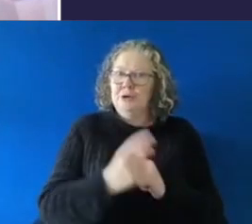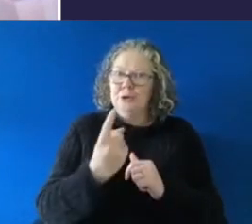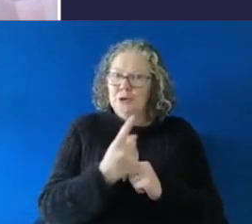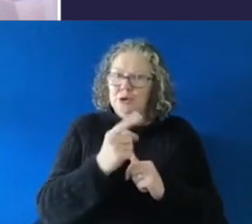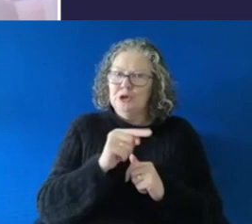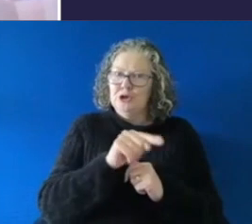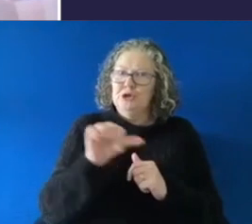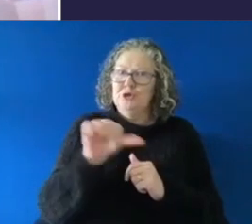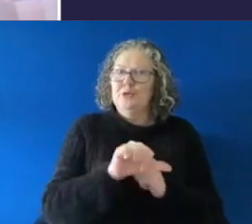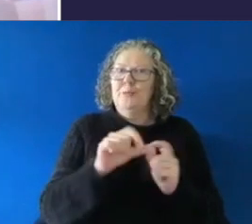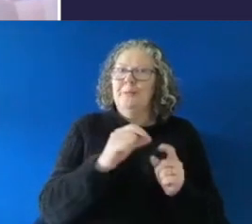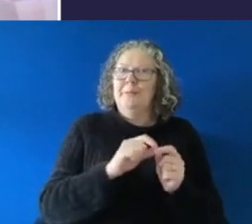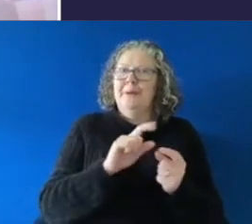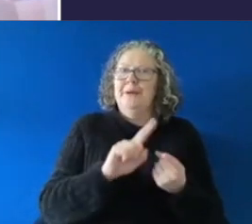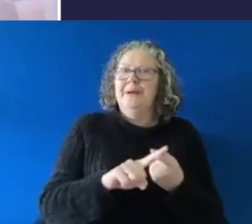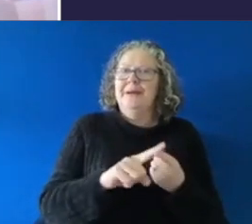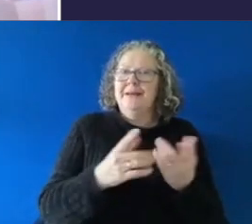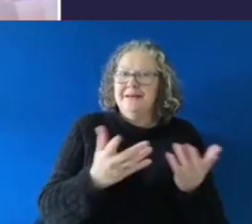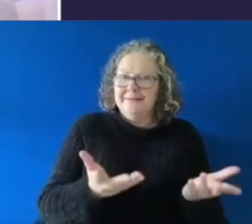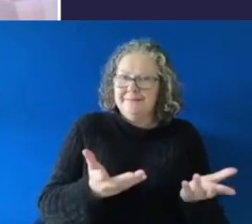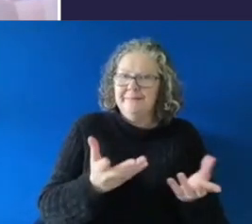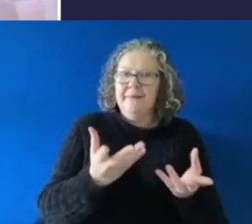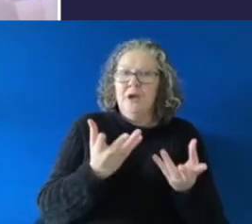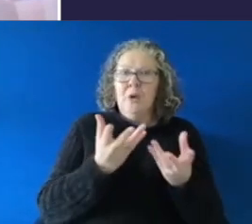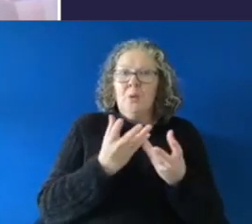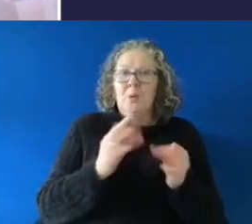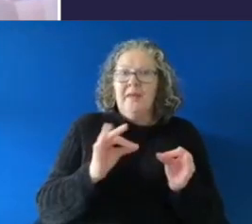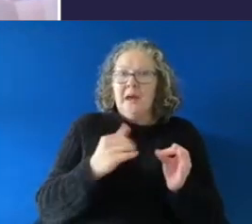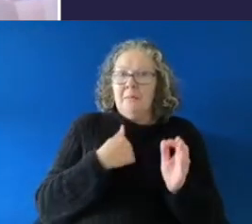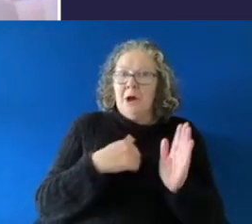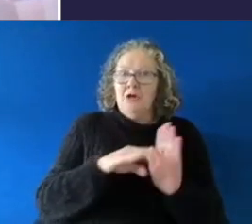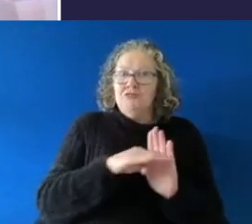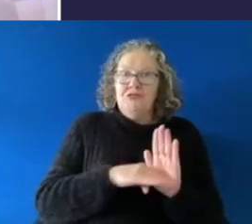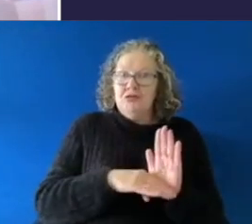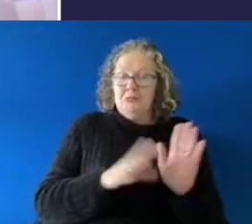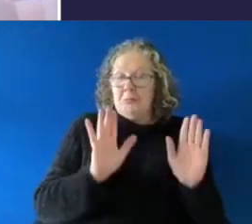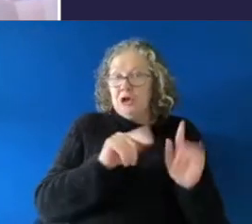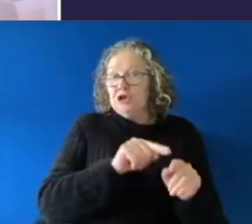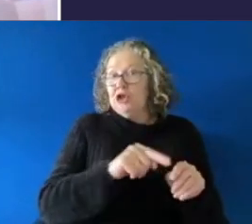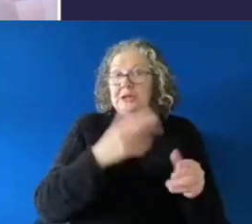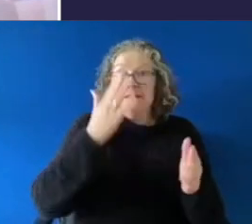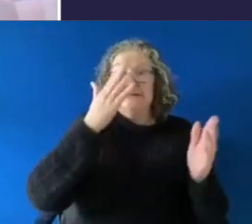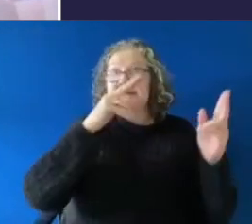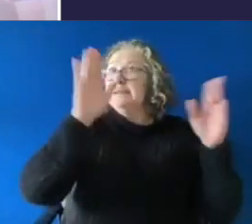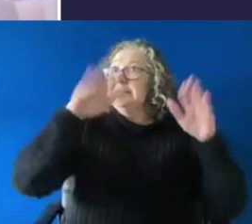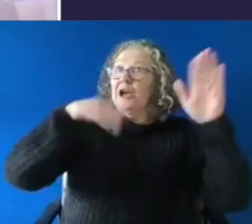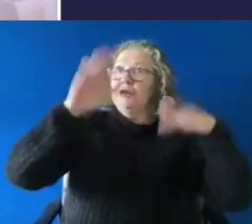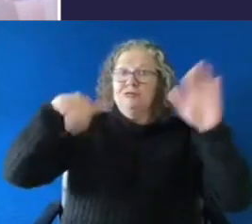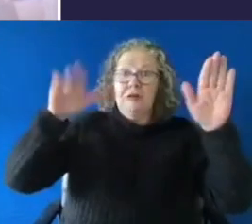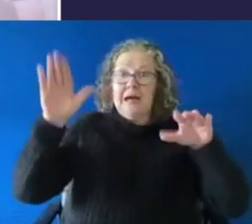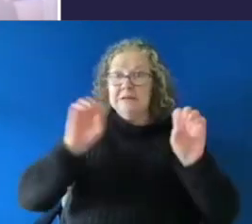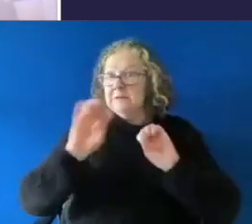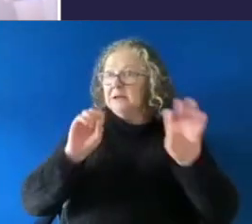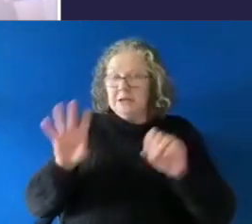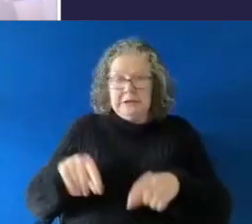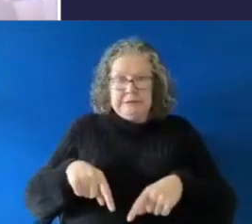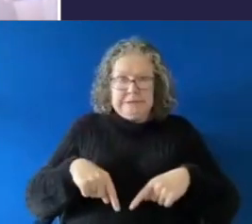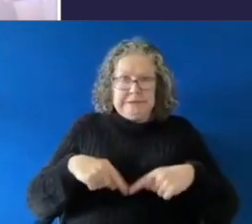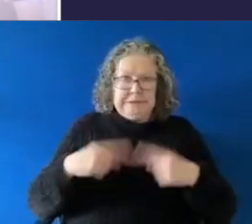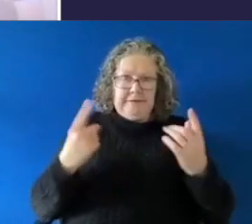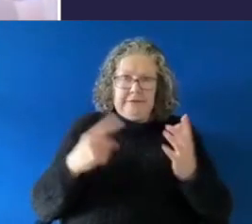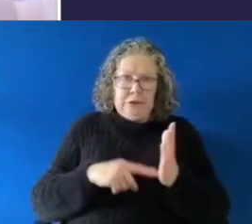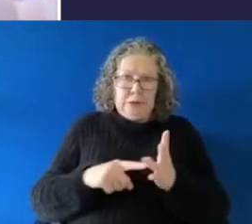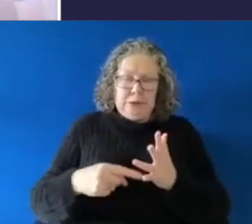is meant to be, and without my rules around it. She's decorated her house completely different to what I would ever do. It's